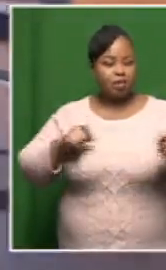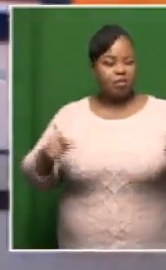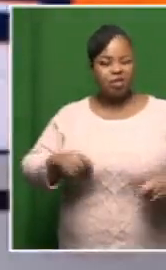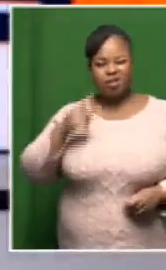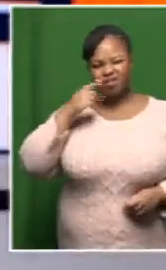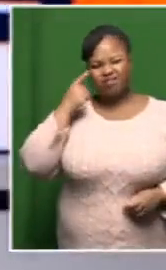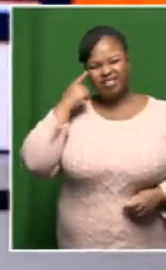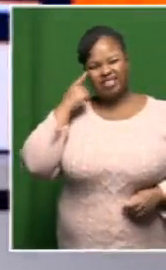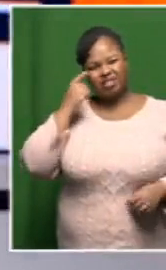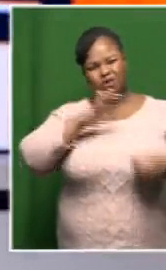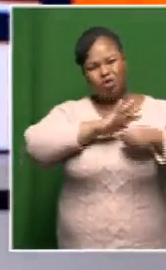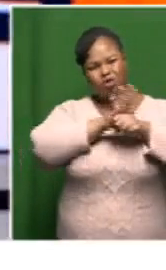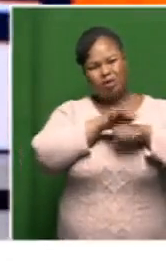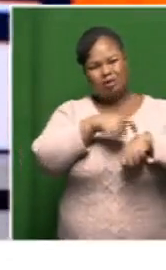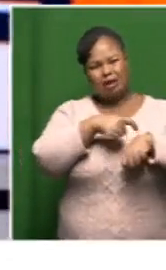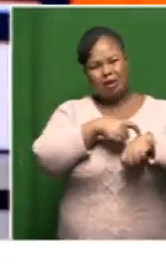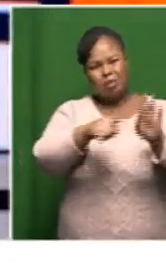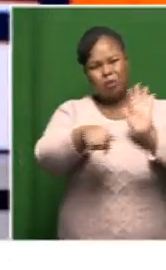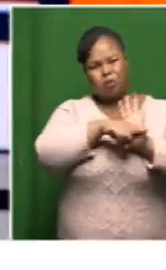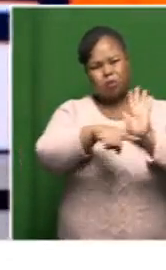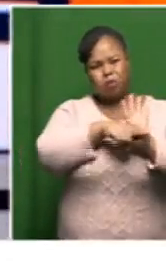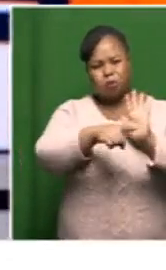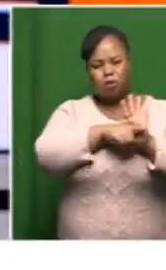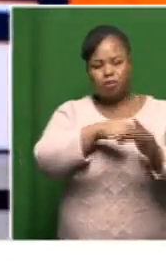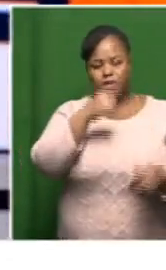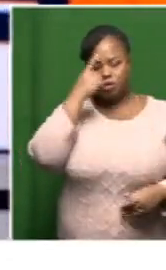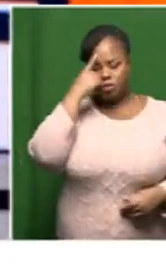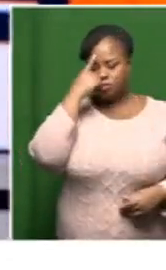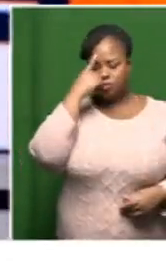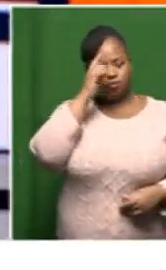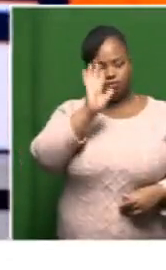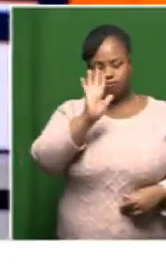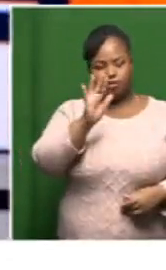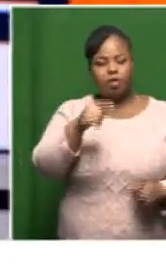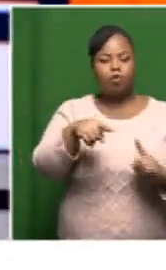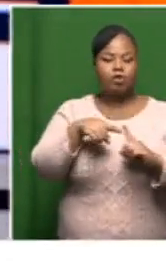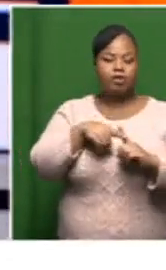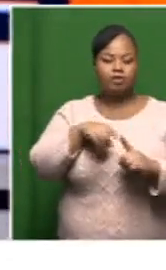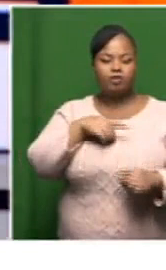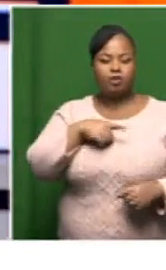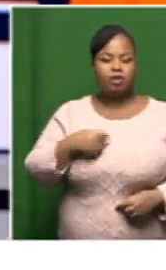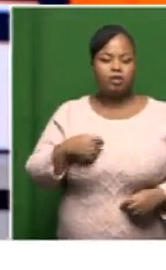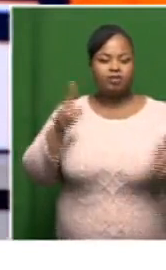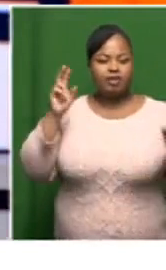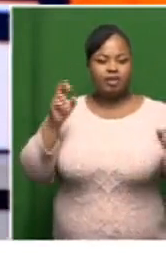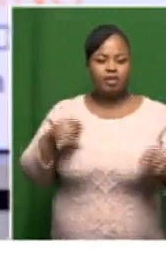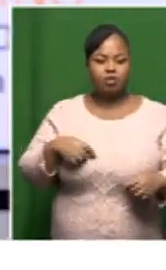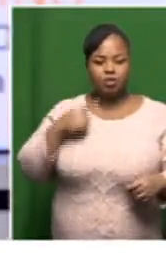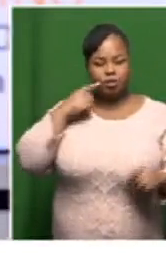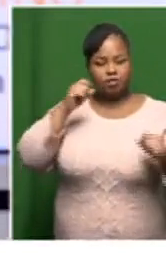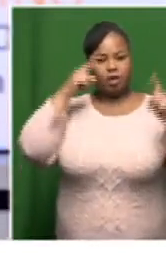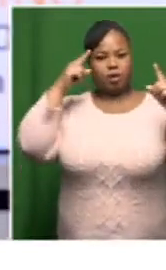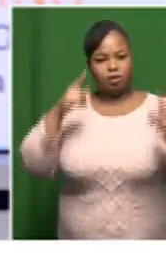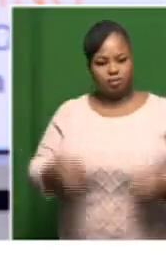as a negative, time in our lives, but I thought it'd be actually a positive time, because the title of the work that I created was